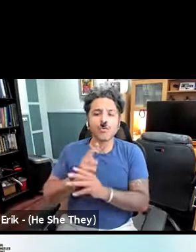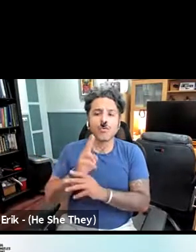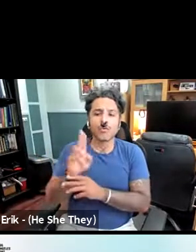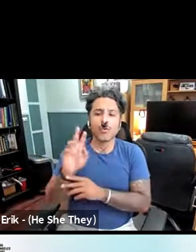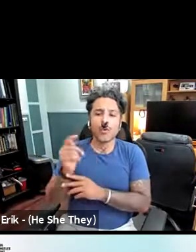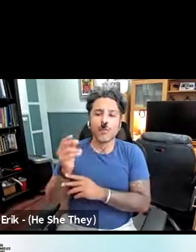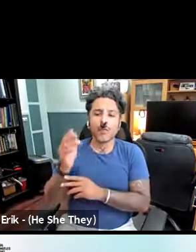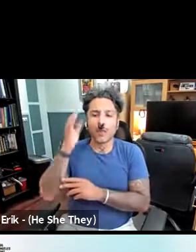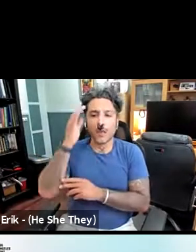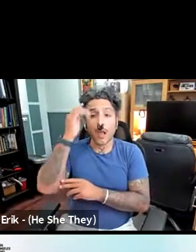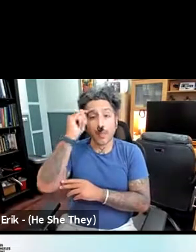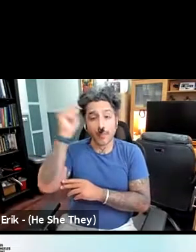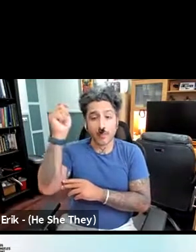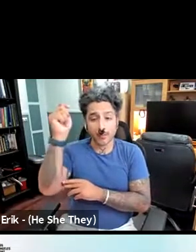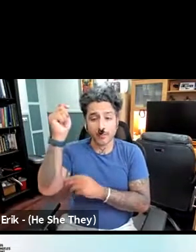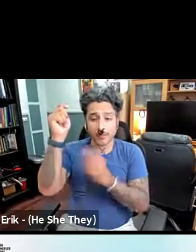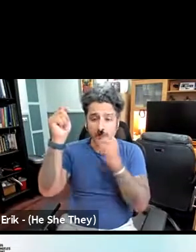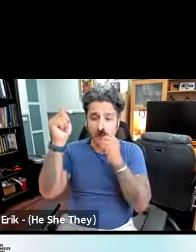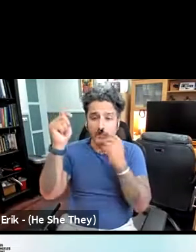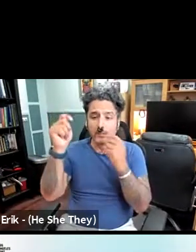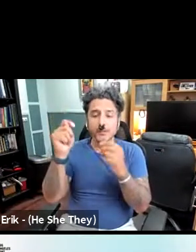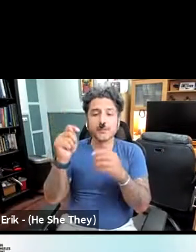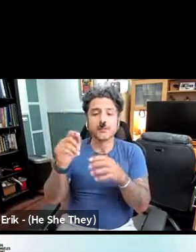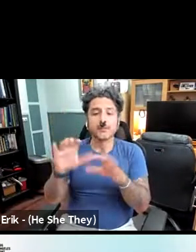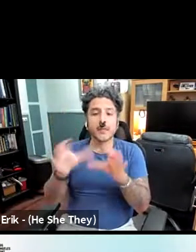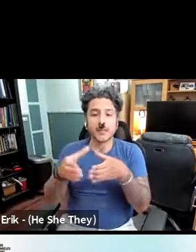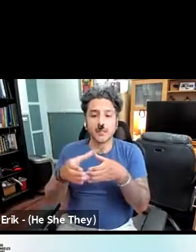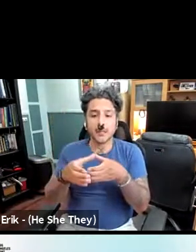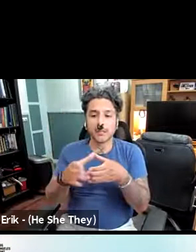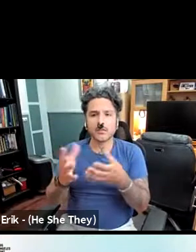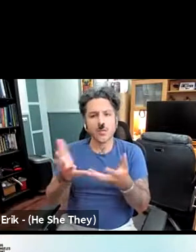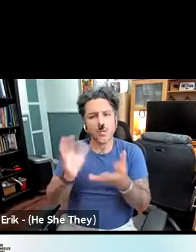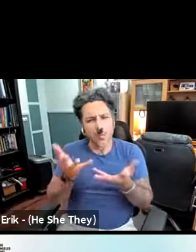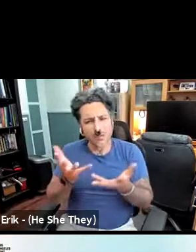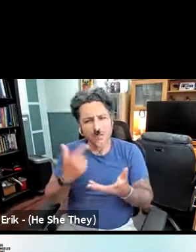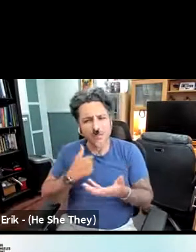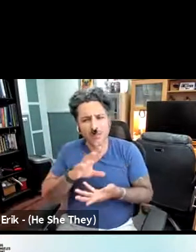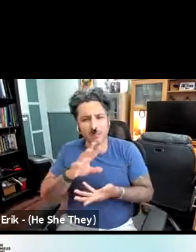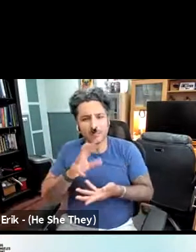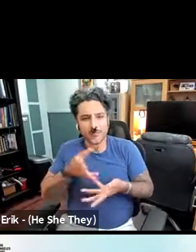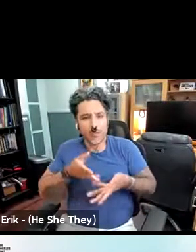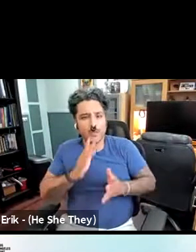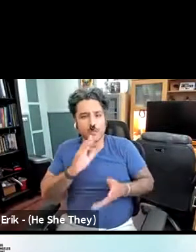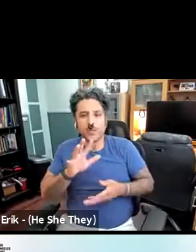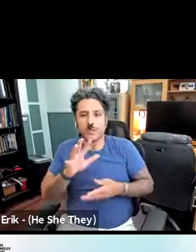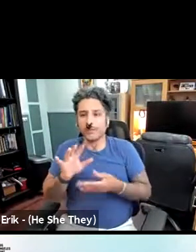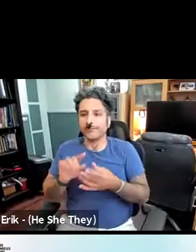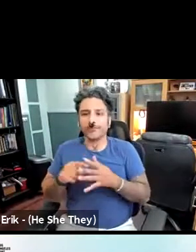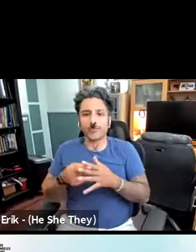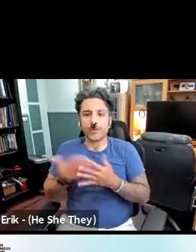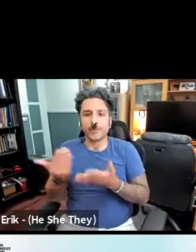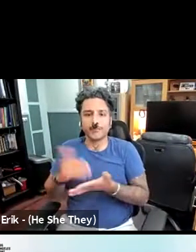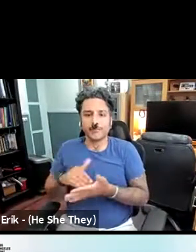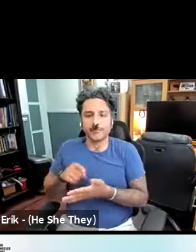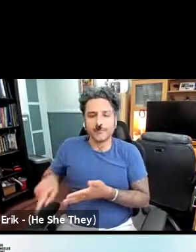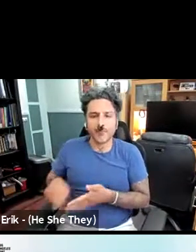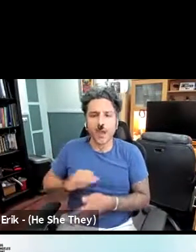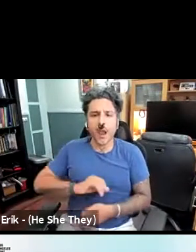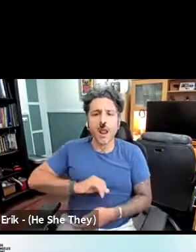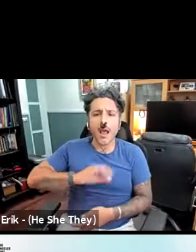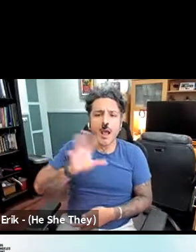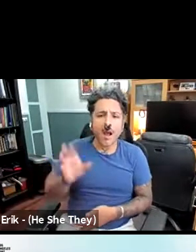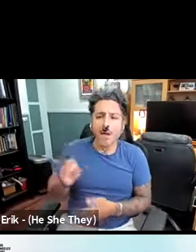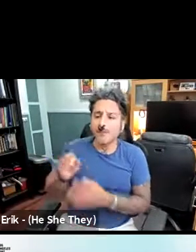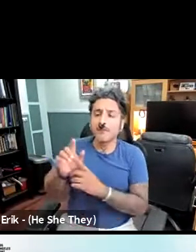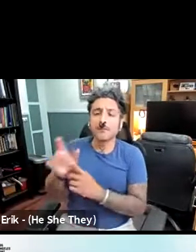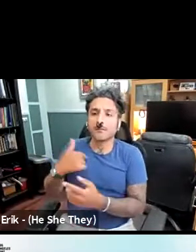over there. And she asked, what are some ways that we can get back to ground zero? For me, I suggested going into our African cosmology, because